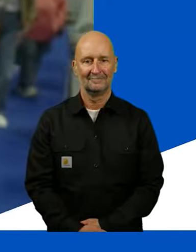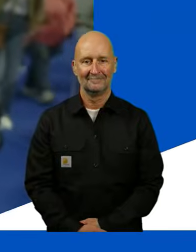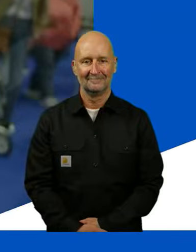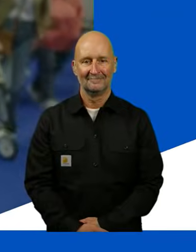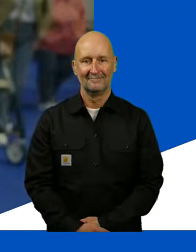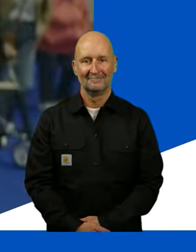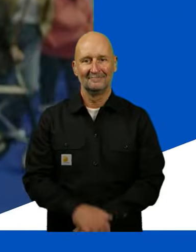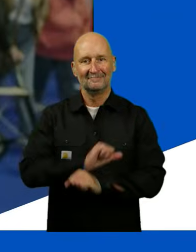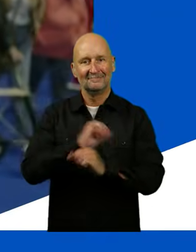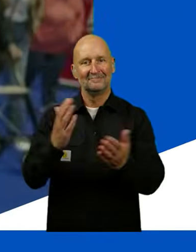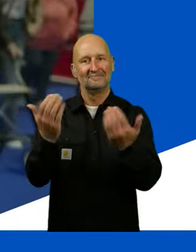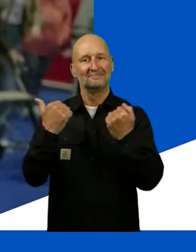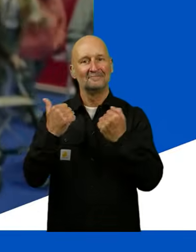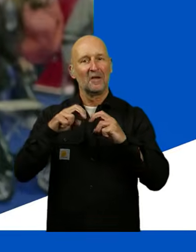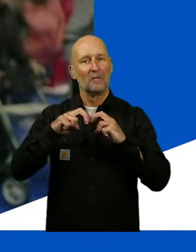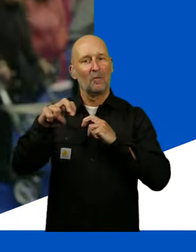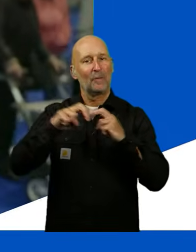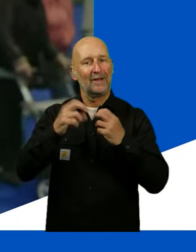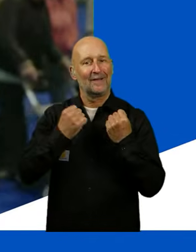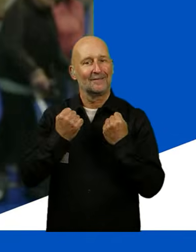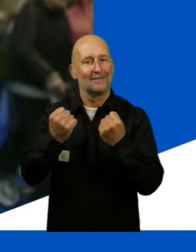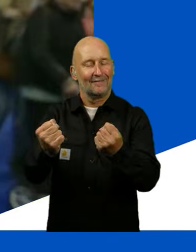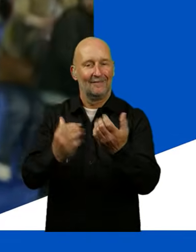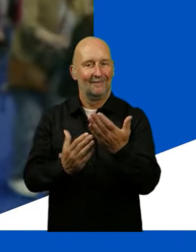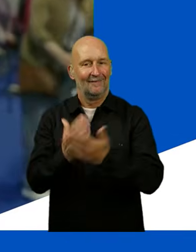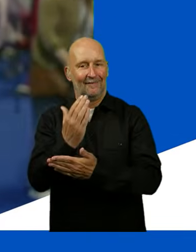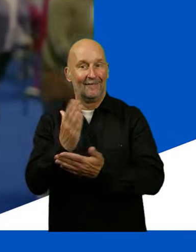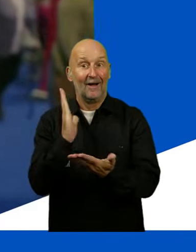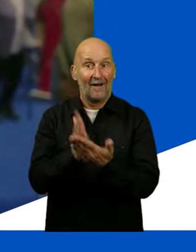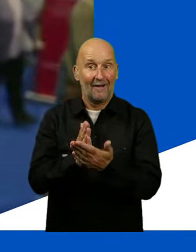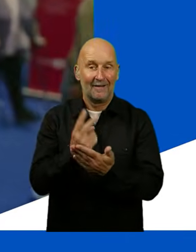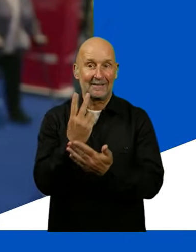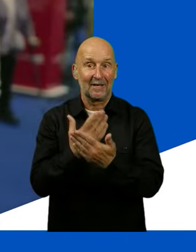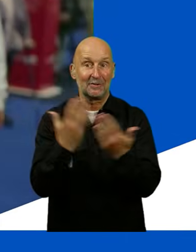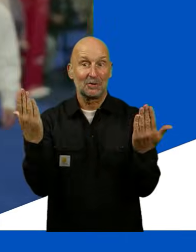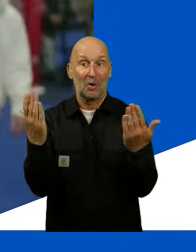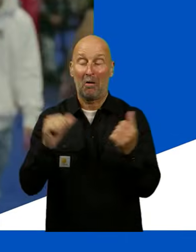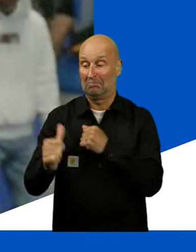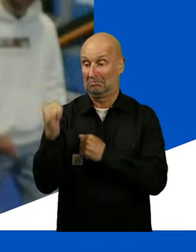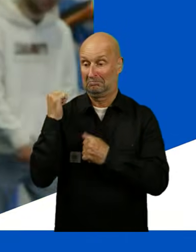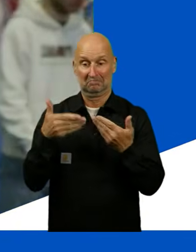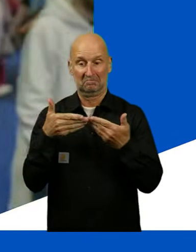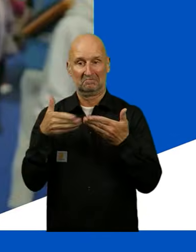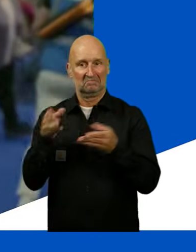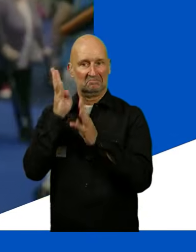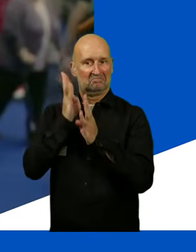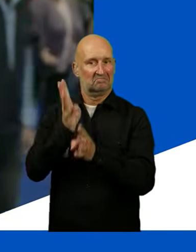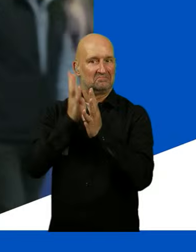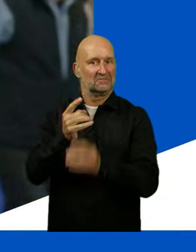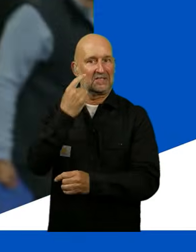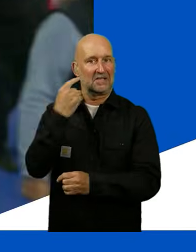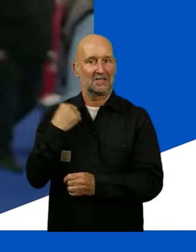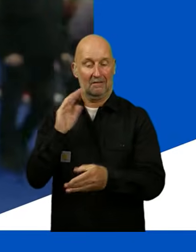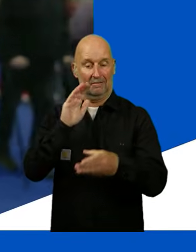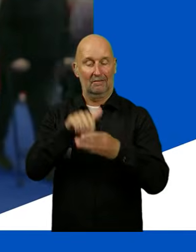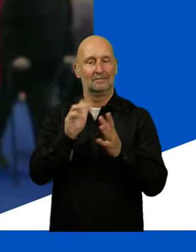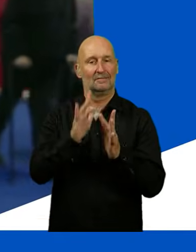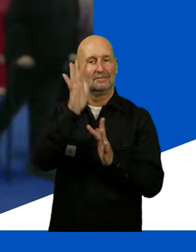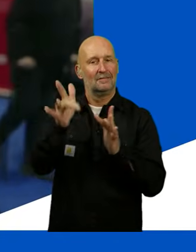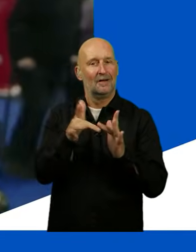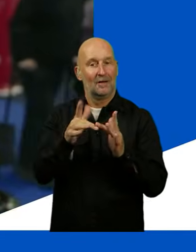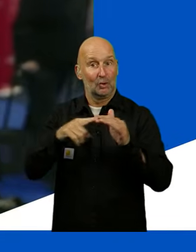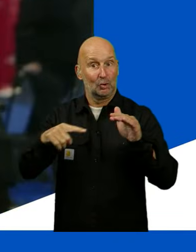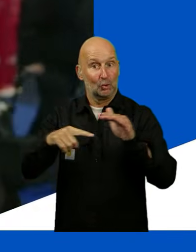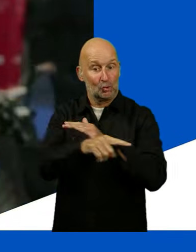Hi everyone and welcome to the Motability Scheme Live Day 2. As you can see, the doors have just opened. We had a great day yesterday. All the content from yesterday is on Motability Scheme